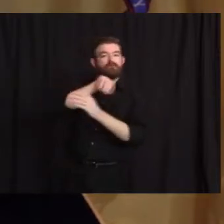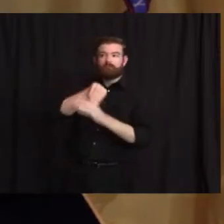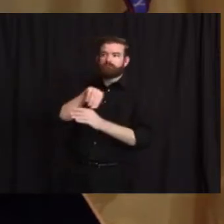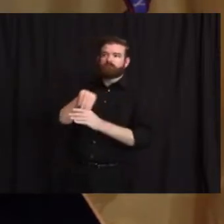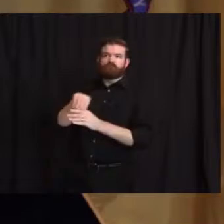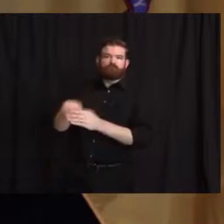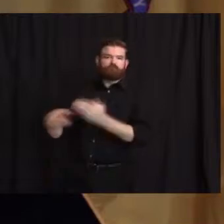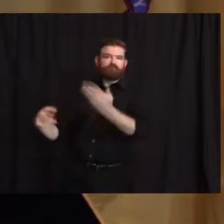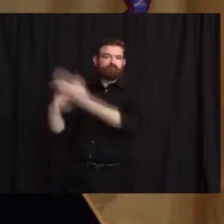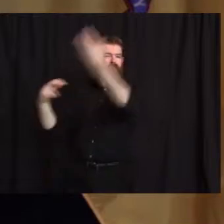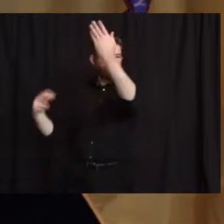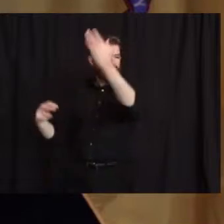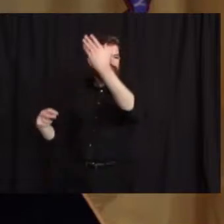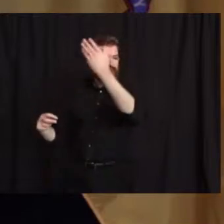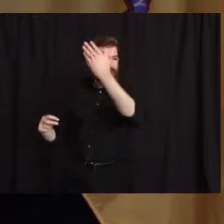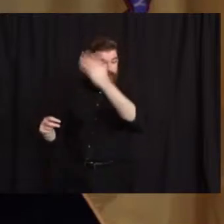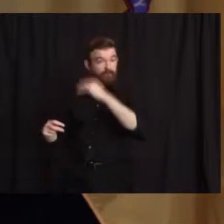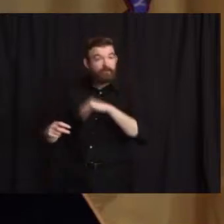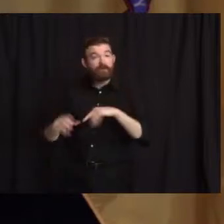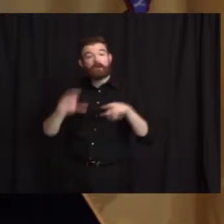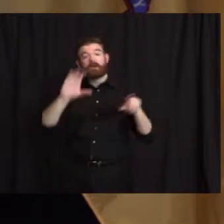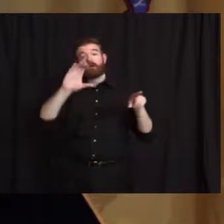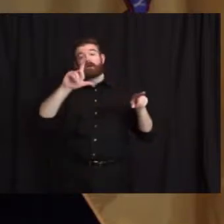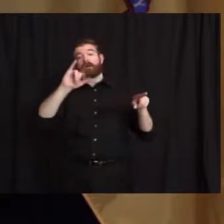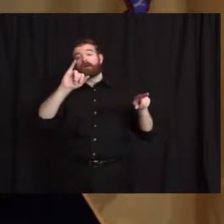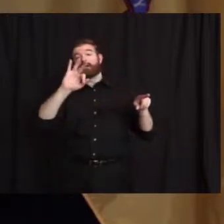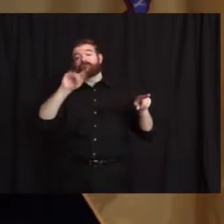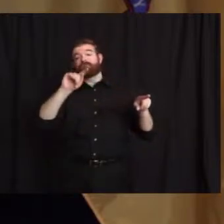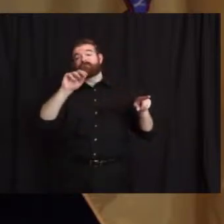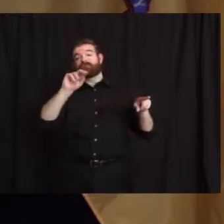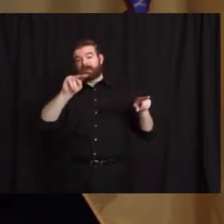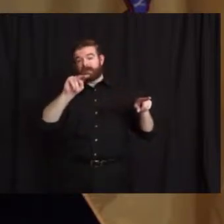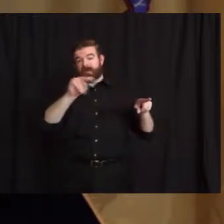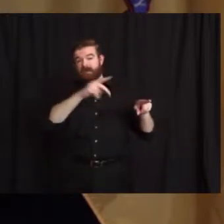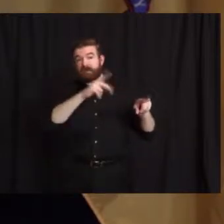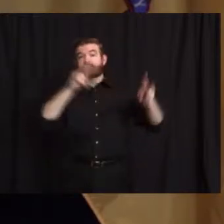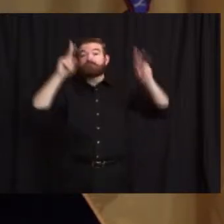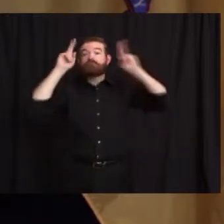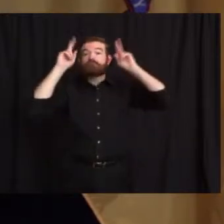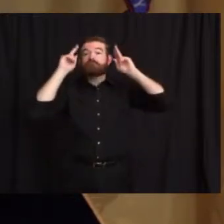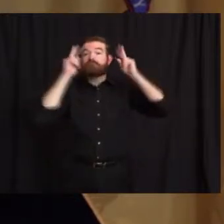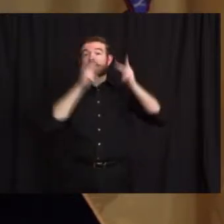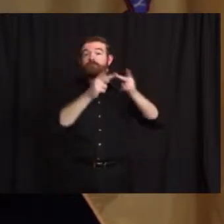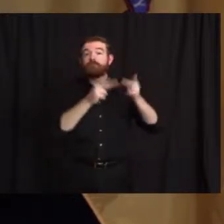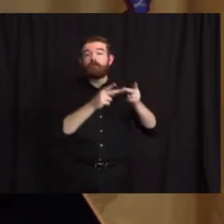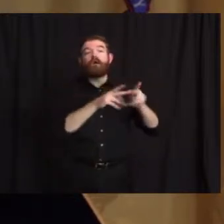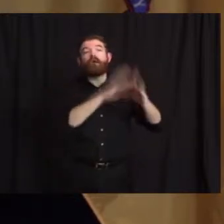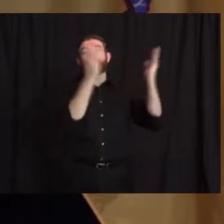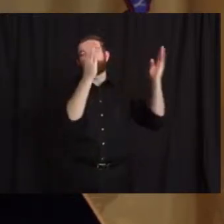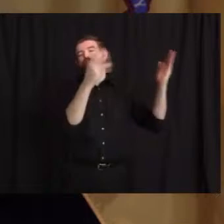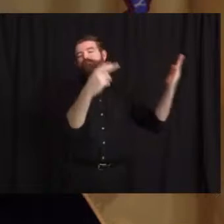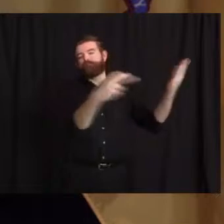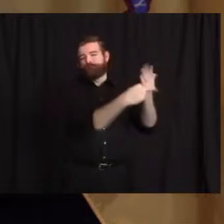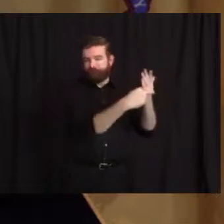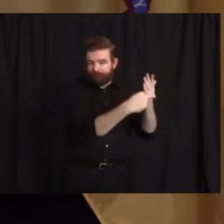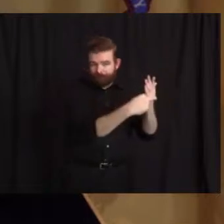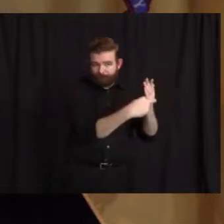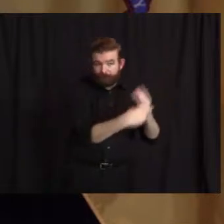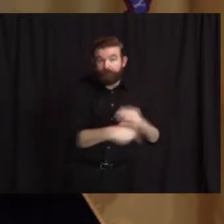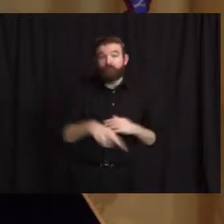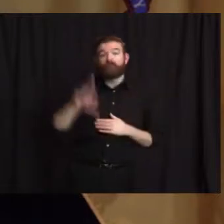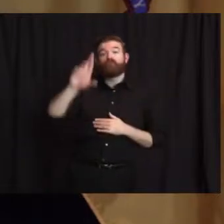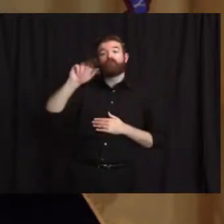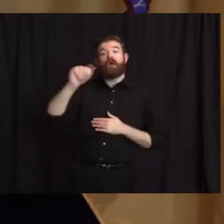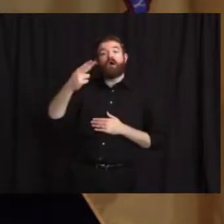a hair salon and nail spa owner was charged with an EO violation. In Rawway, a large crowd had gathered and failed